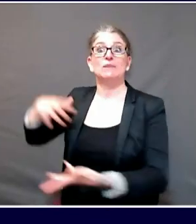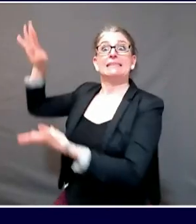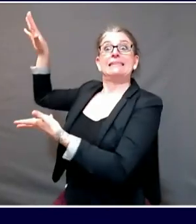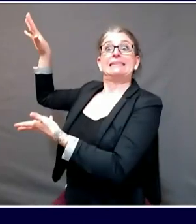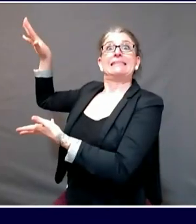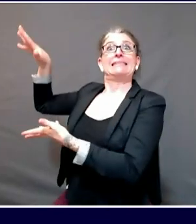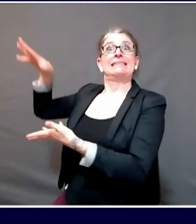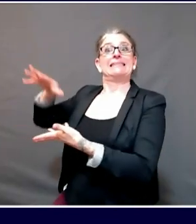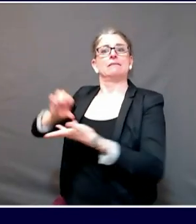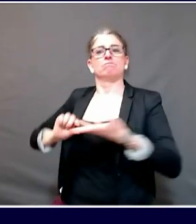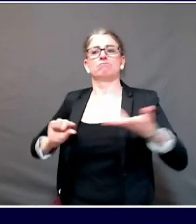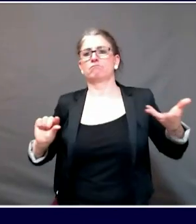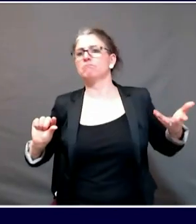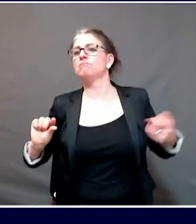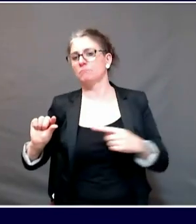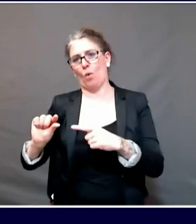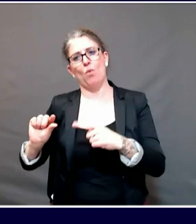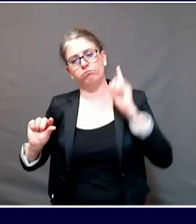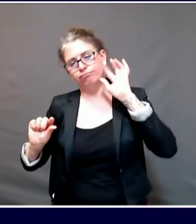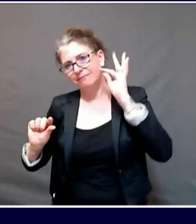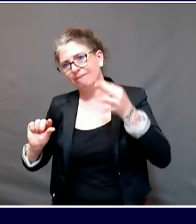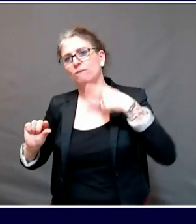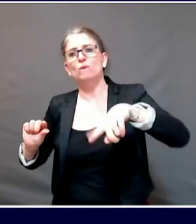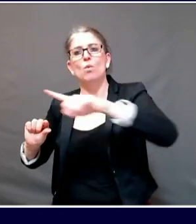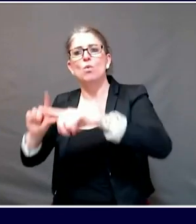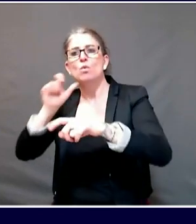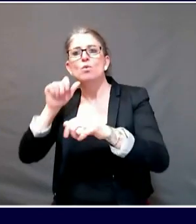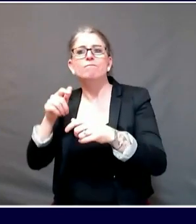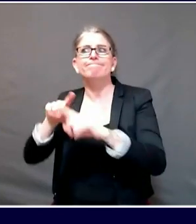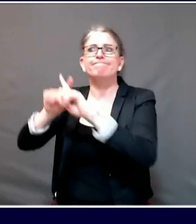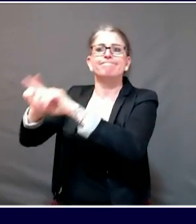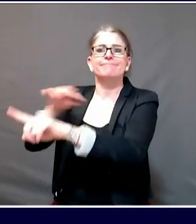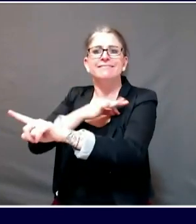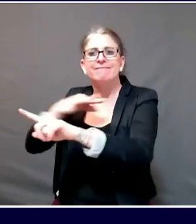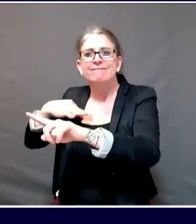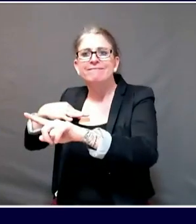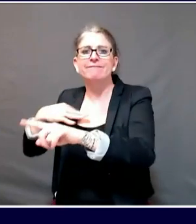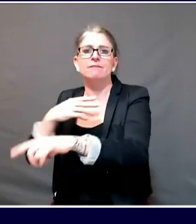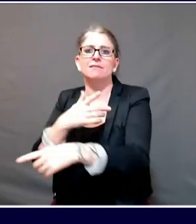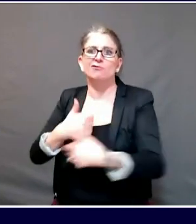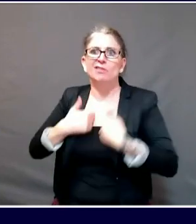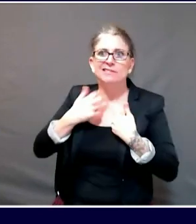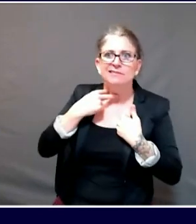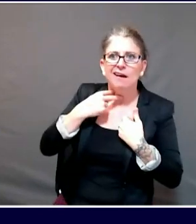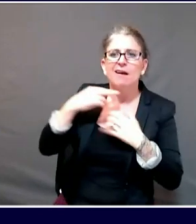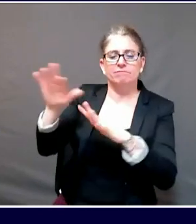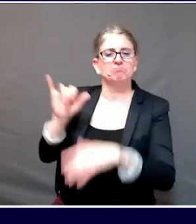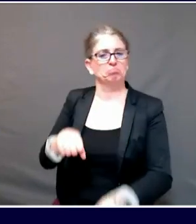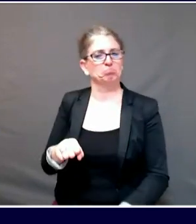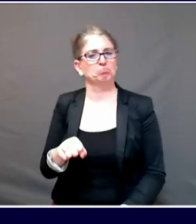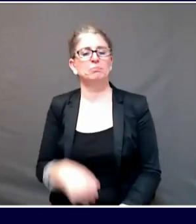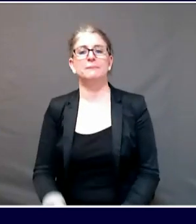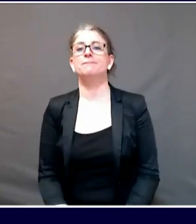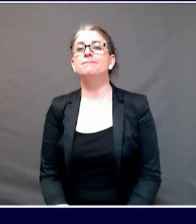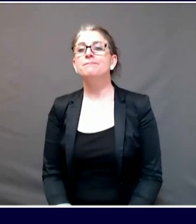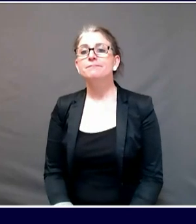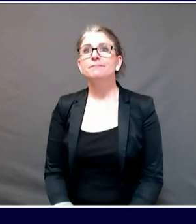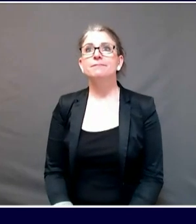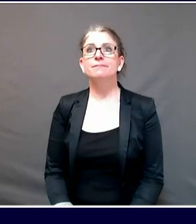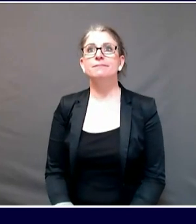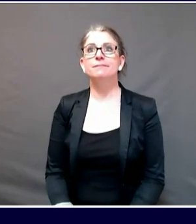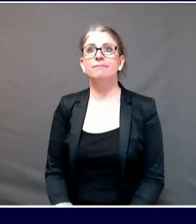I'm going to turn now to Patty White. Thank you, Dr. Shah. I just wanted to follow up on